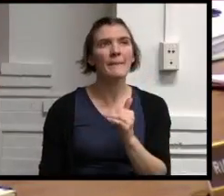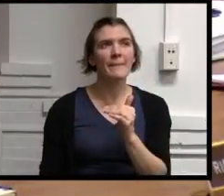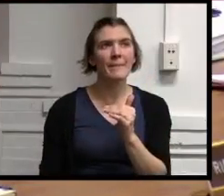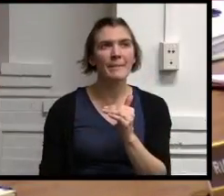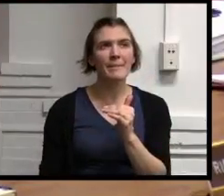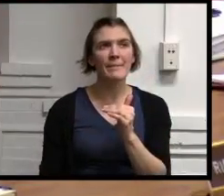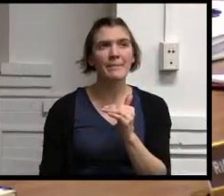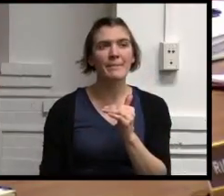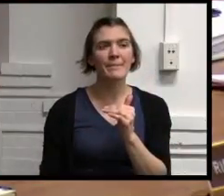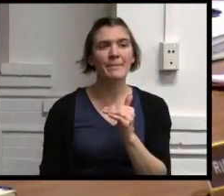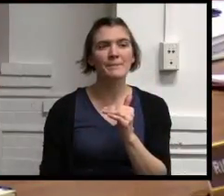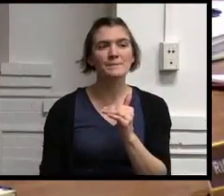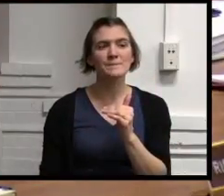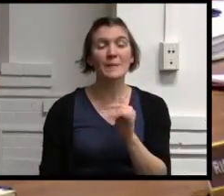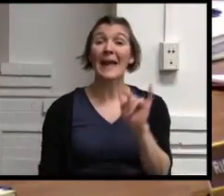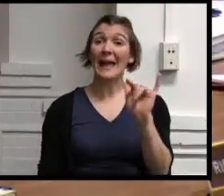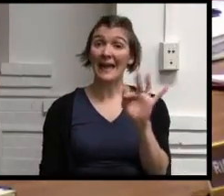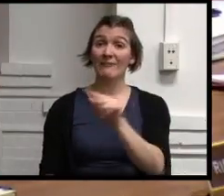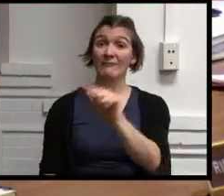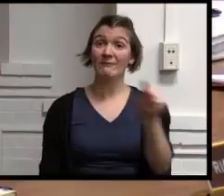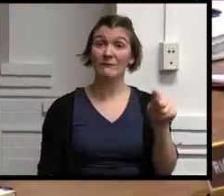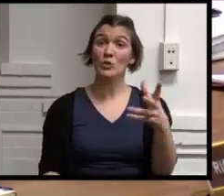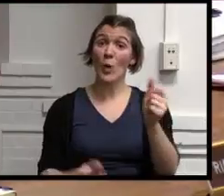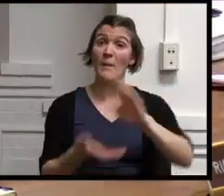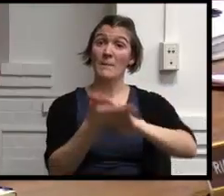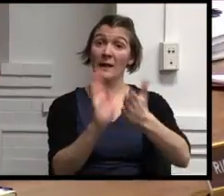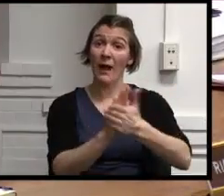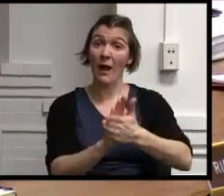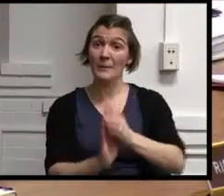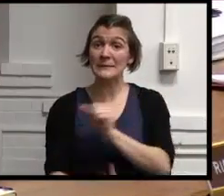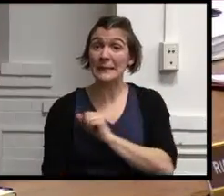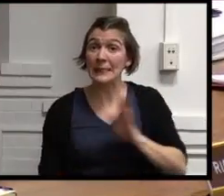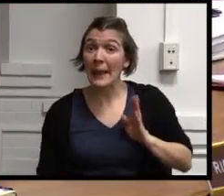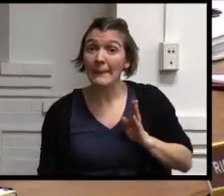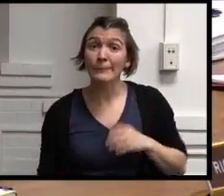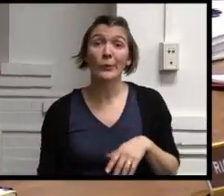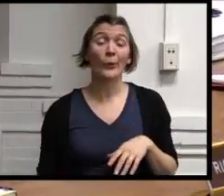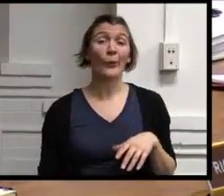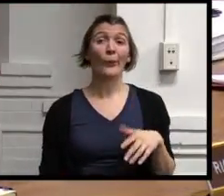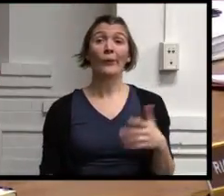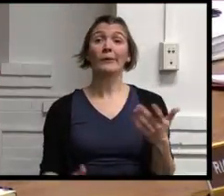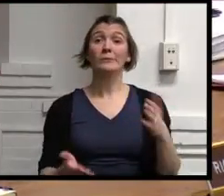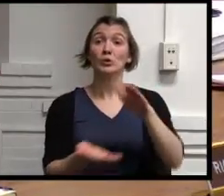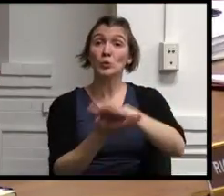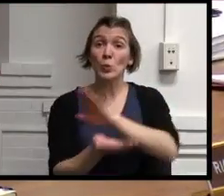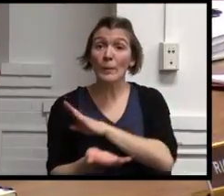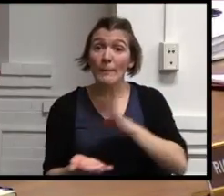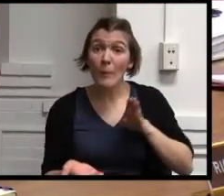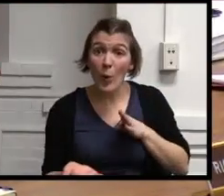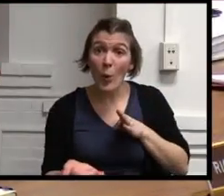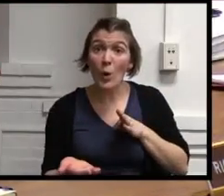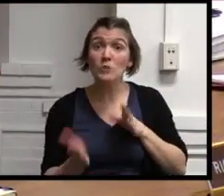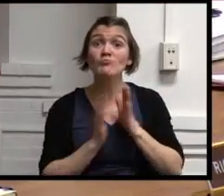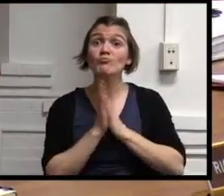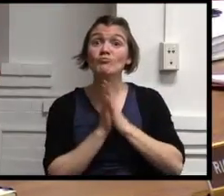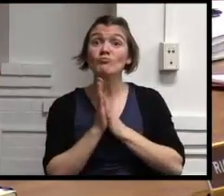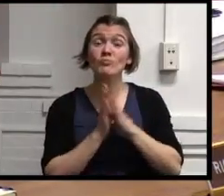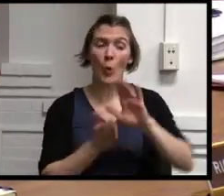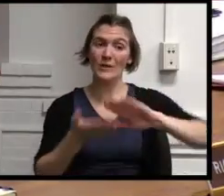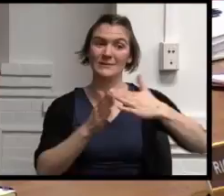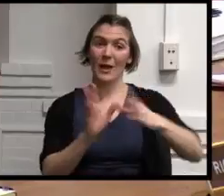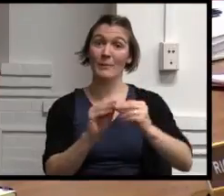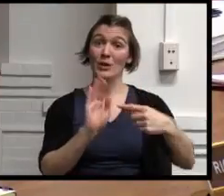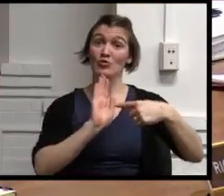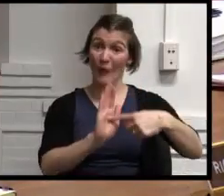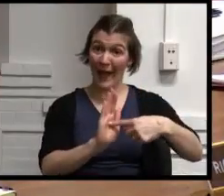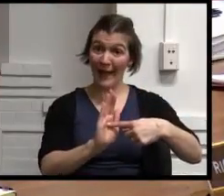And if people are interested in running for town board, town select board, or school board, or town meeting rep,